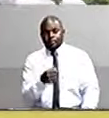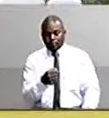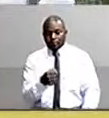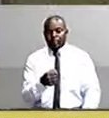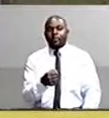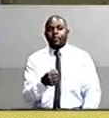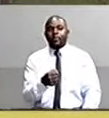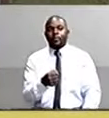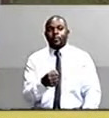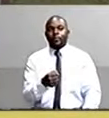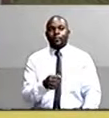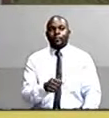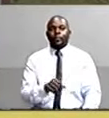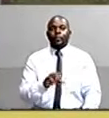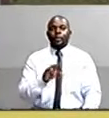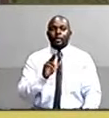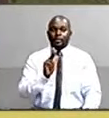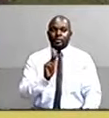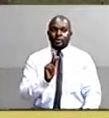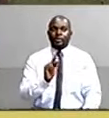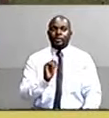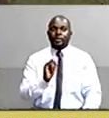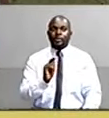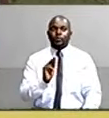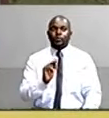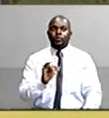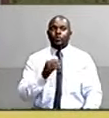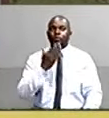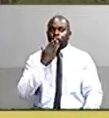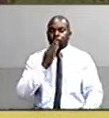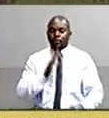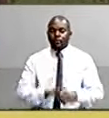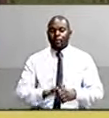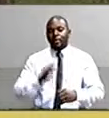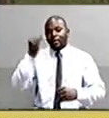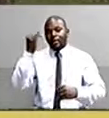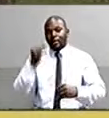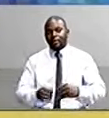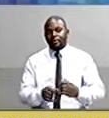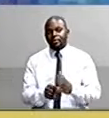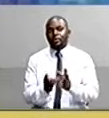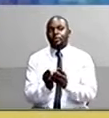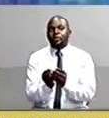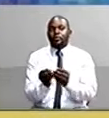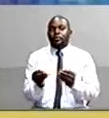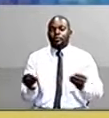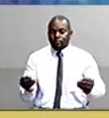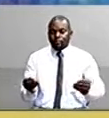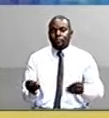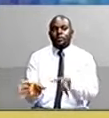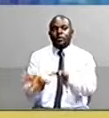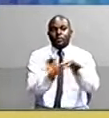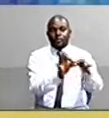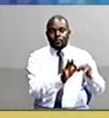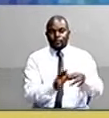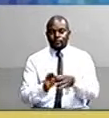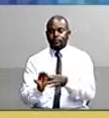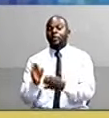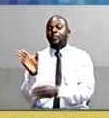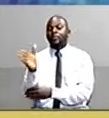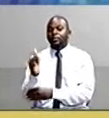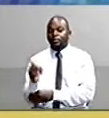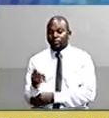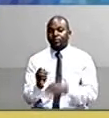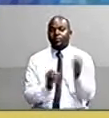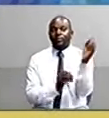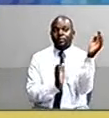holder, Mary Goretti Kitutu, promising to find a lasting remedy. They are liaising with the Minister of Energy and Mineral